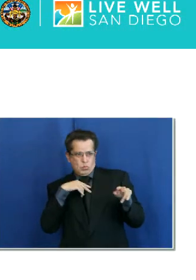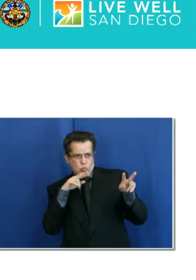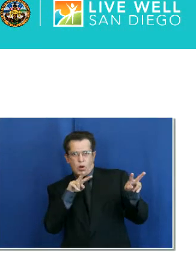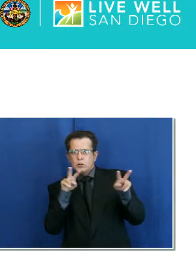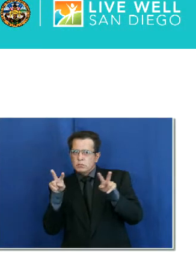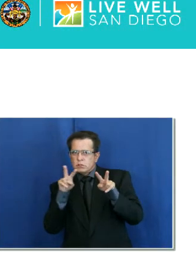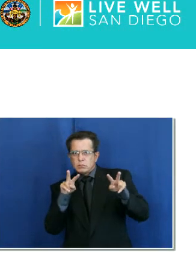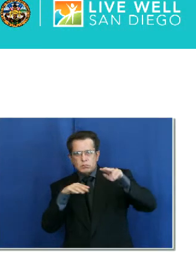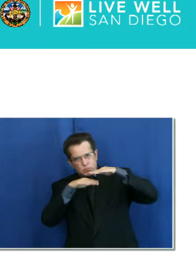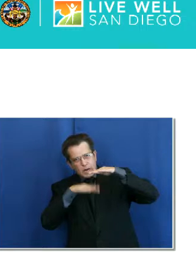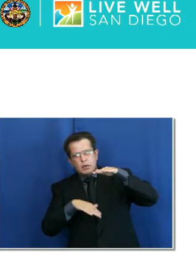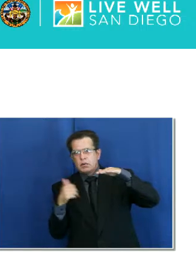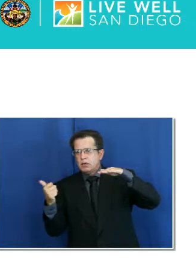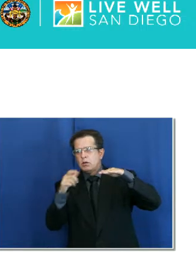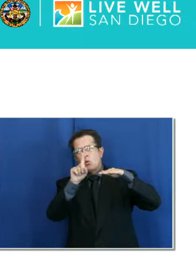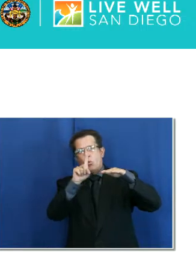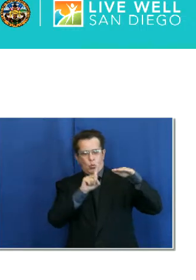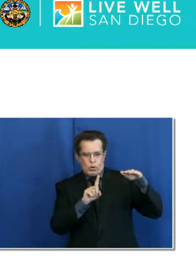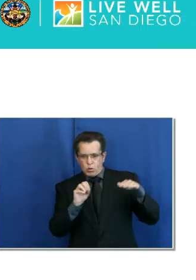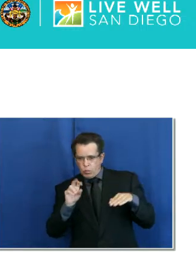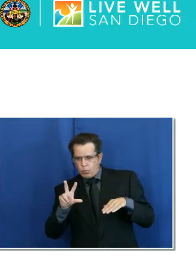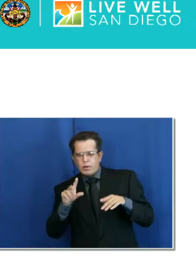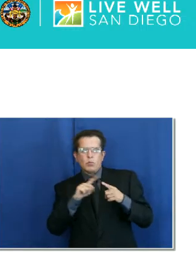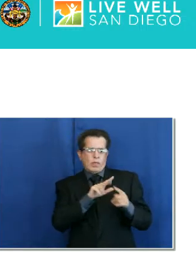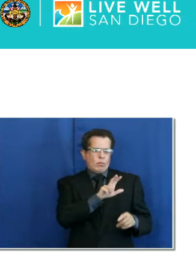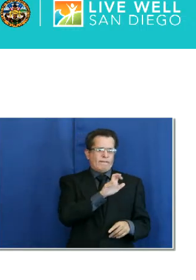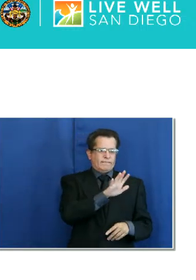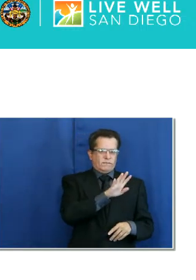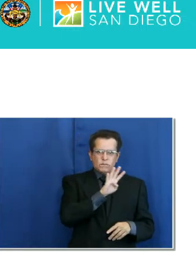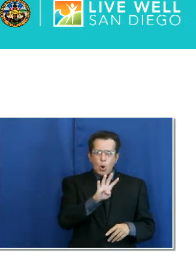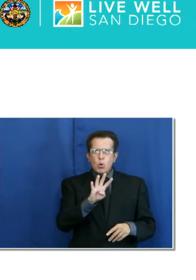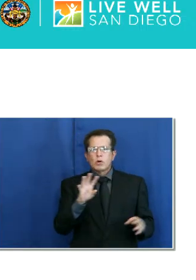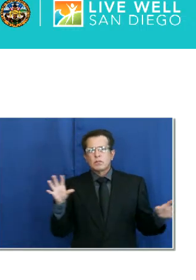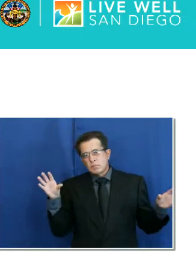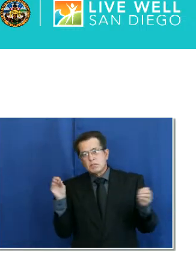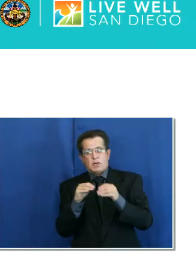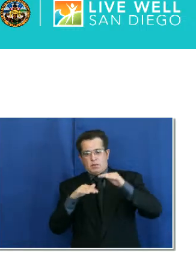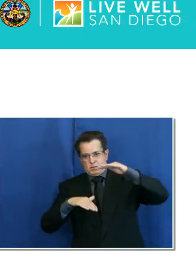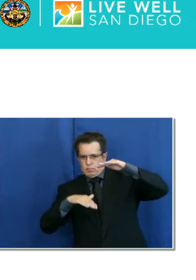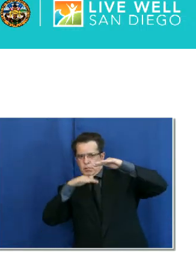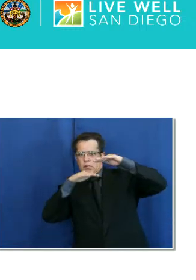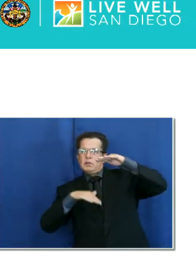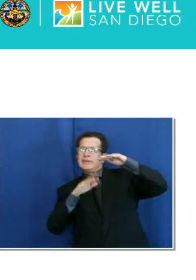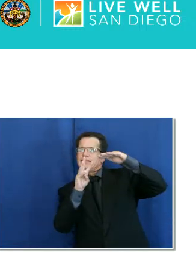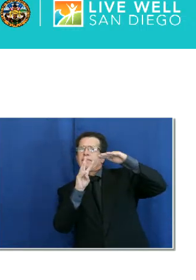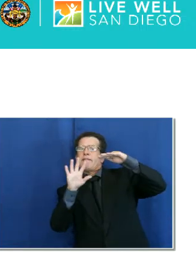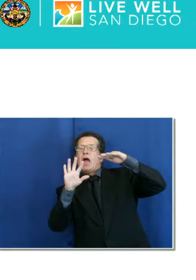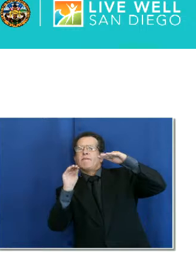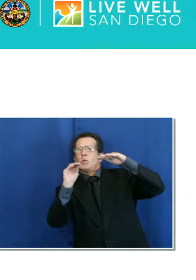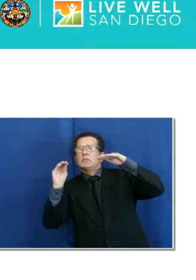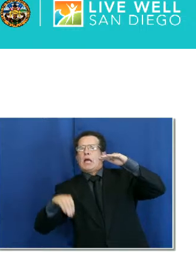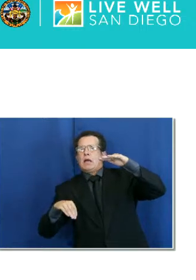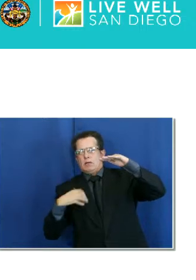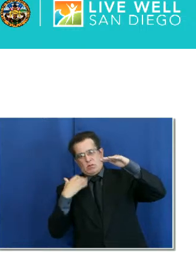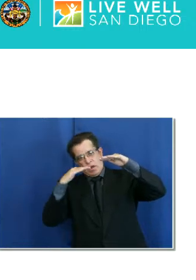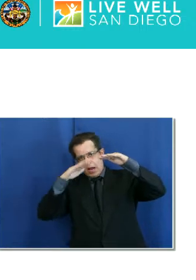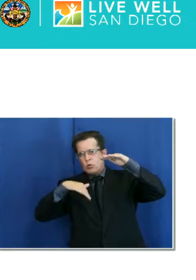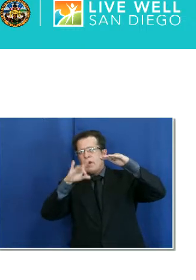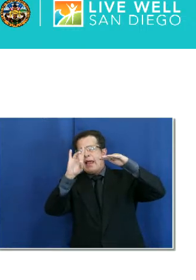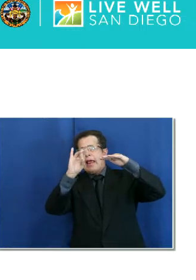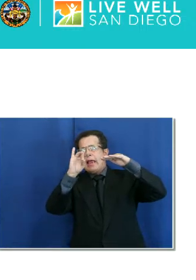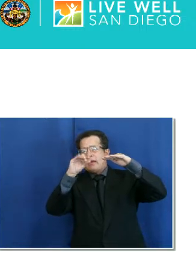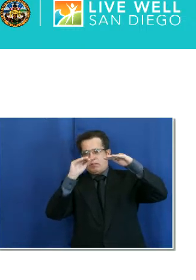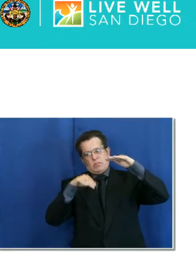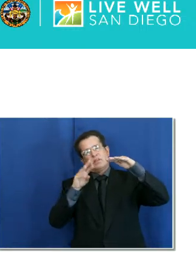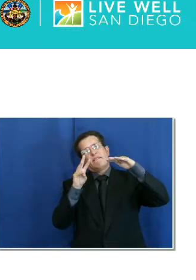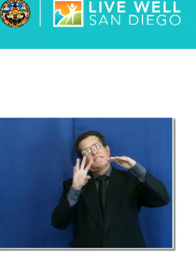COVID-related 103, non-COVID 354, having us at 65%, which again has been a benchmark